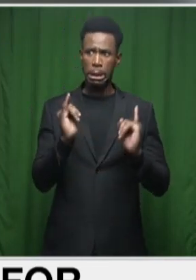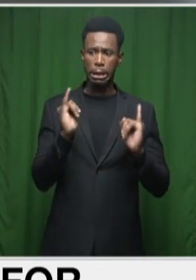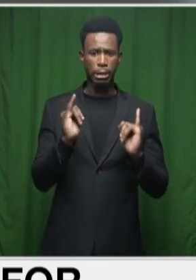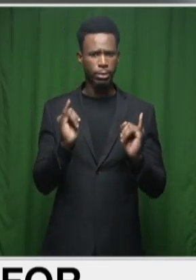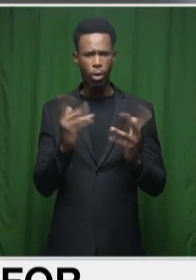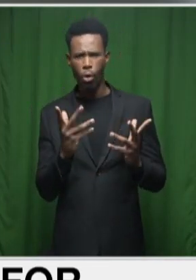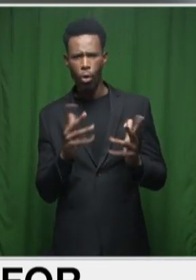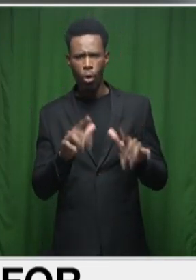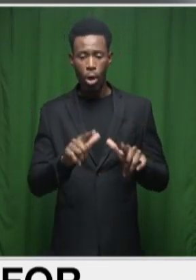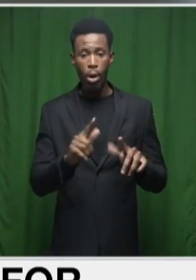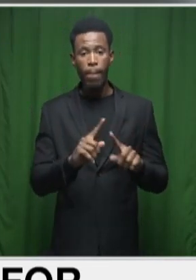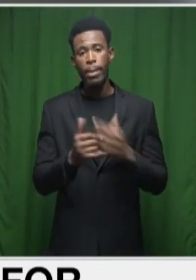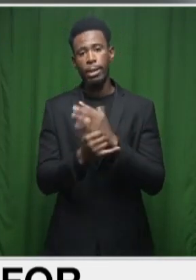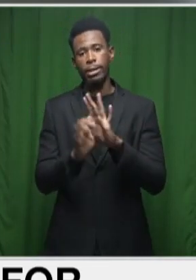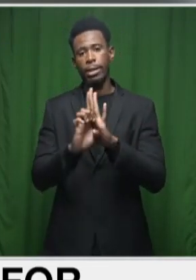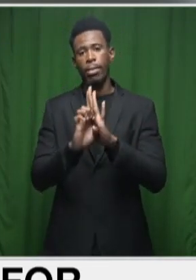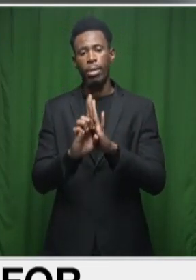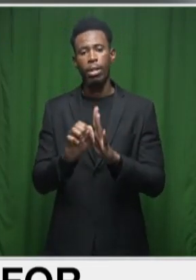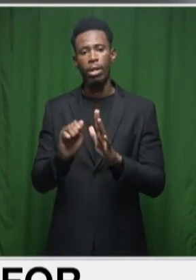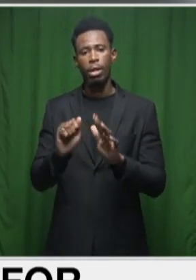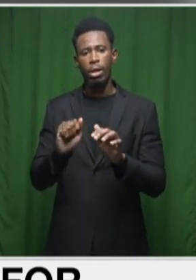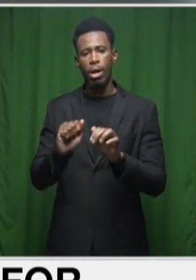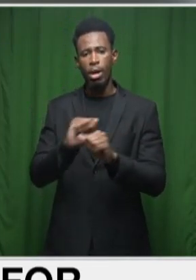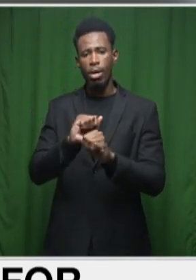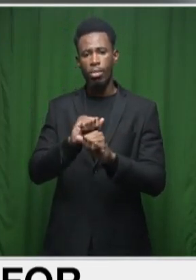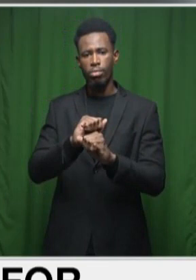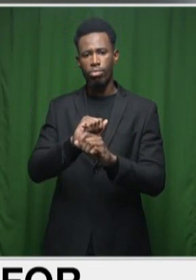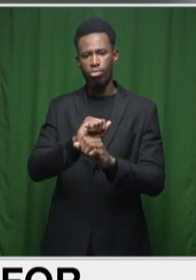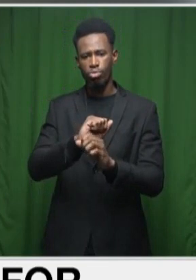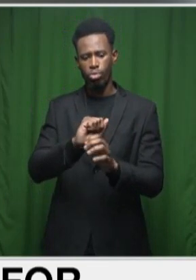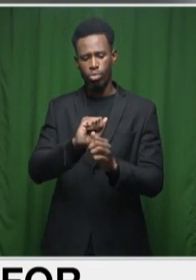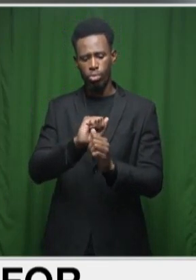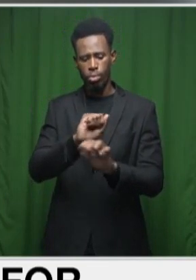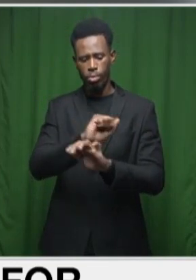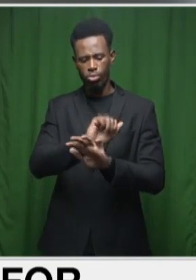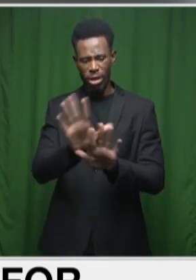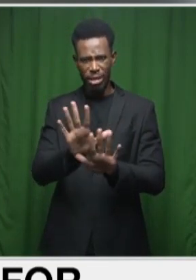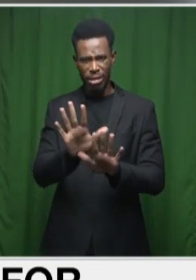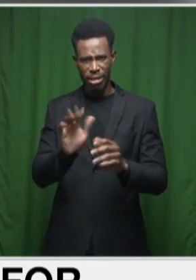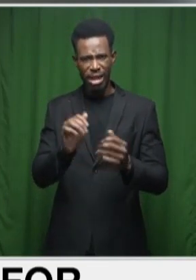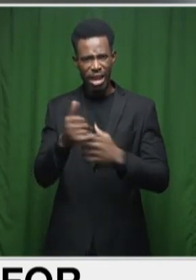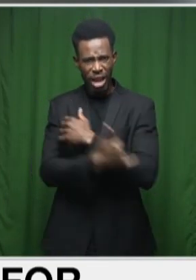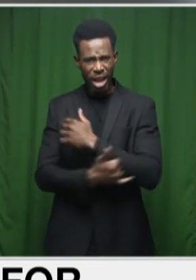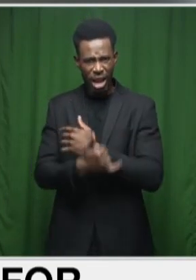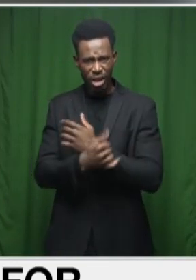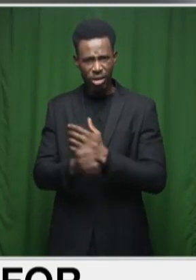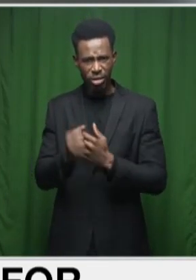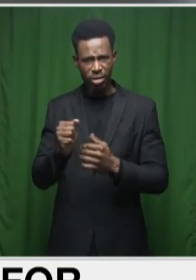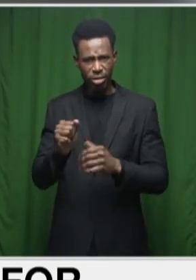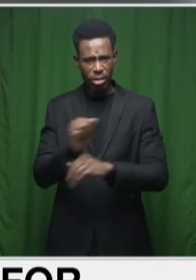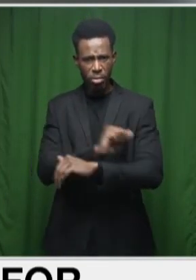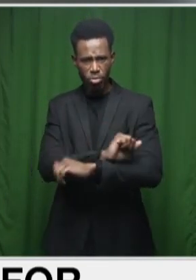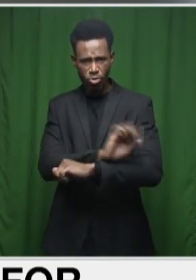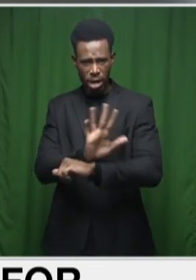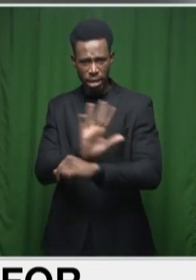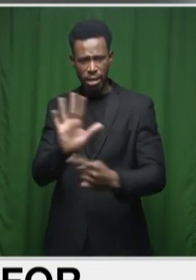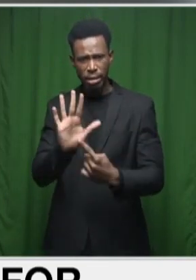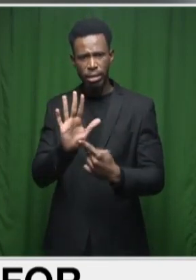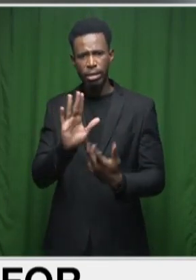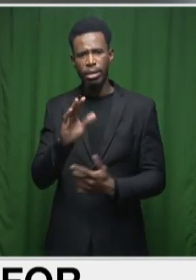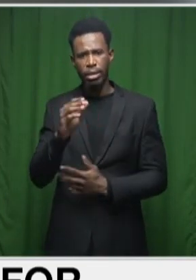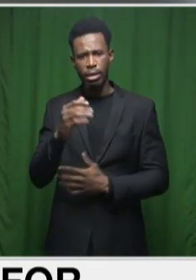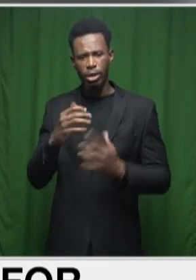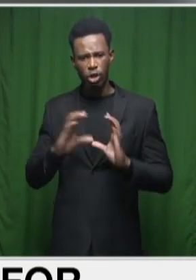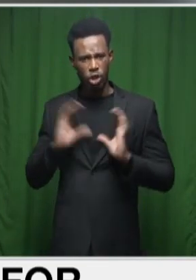countries such as, the BRICS countries, your China's, your India, so their carbon intensity is around 3,000.